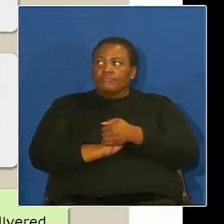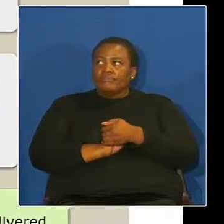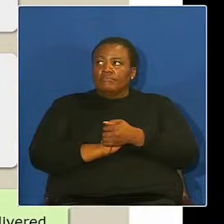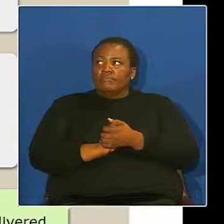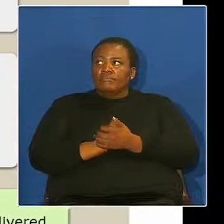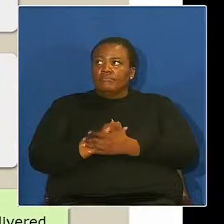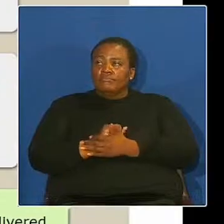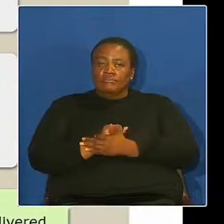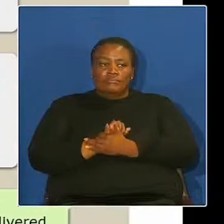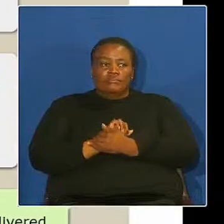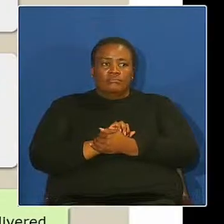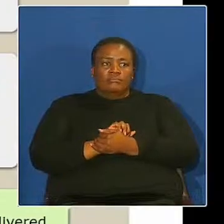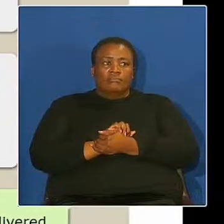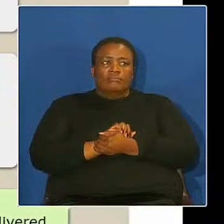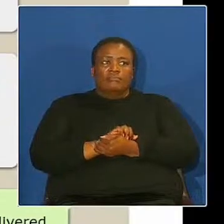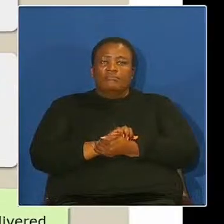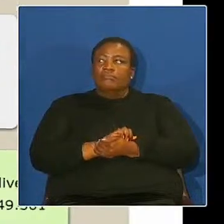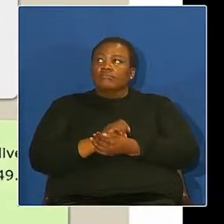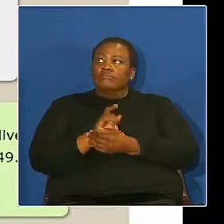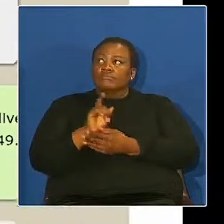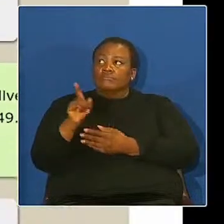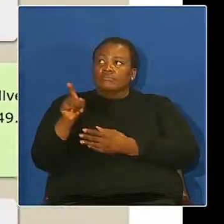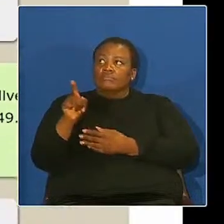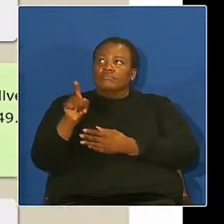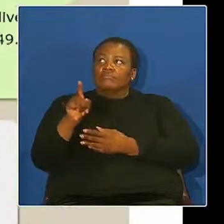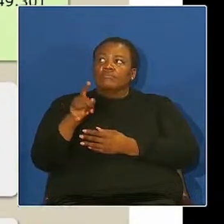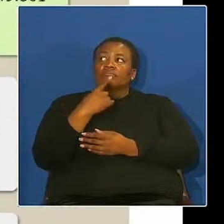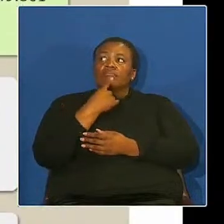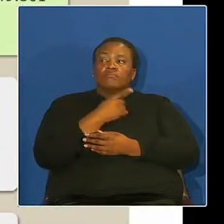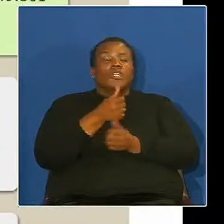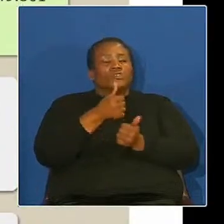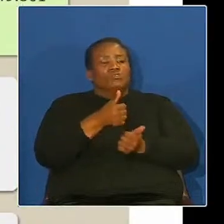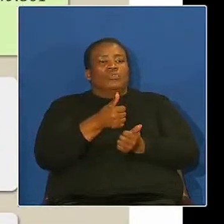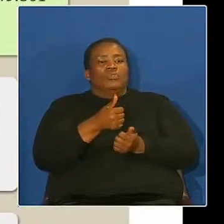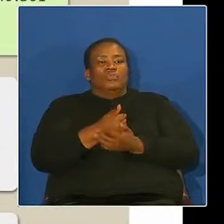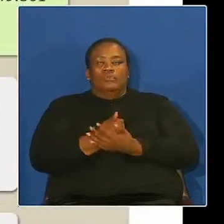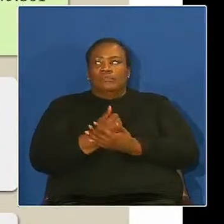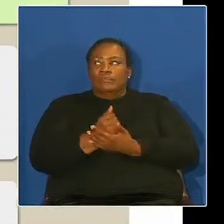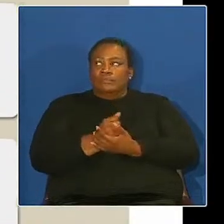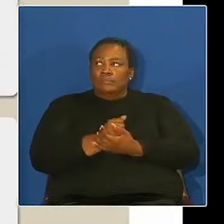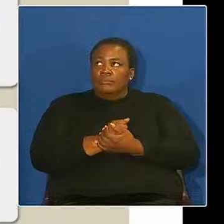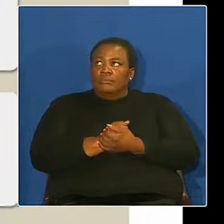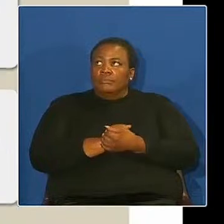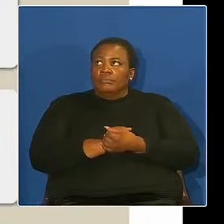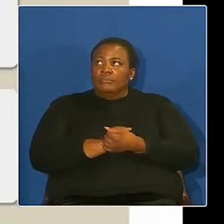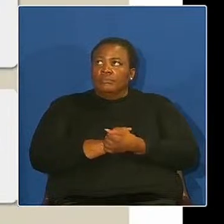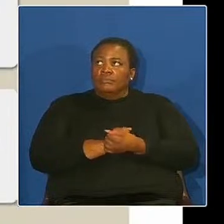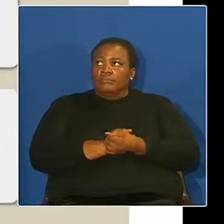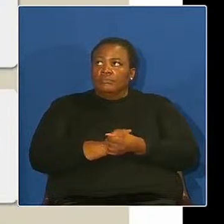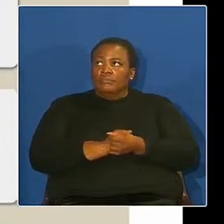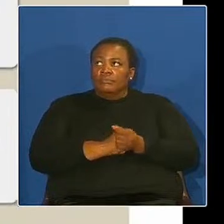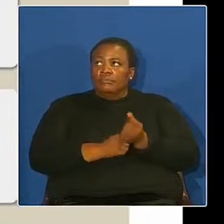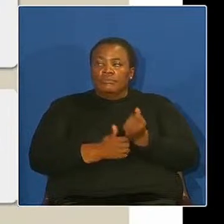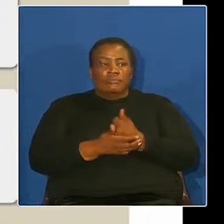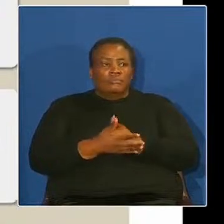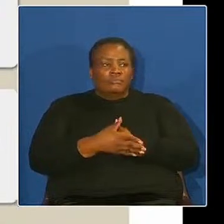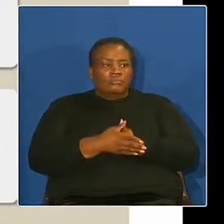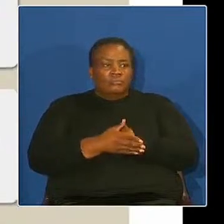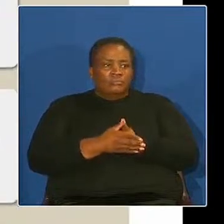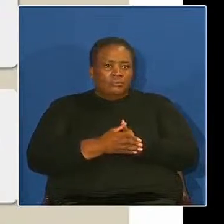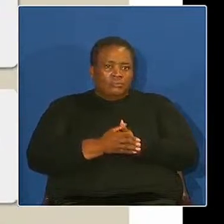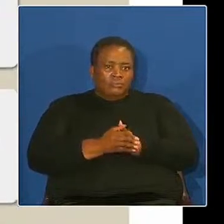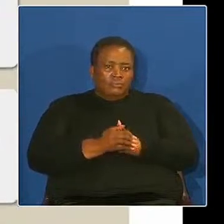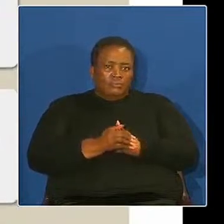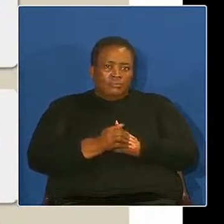then Mr. Matlala acknowledged at 16:31 by a message written, sure.